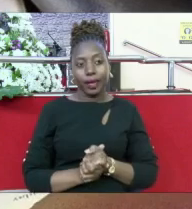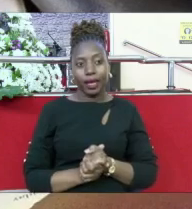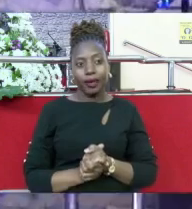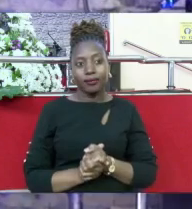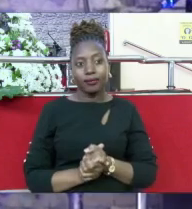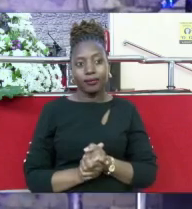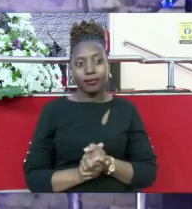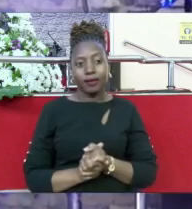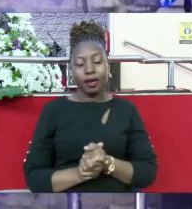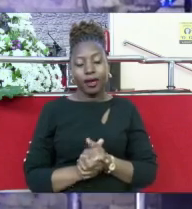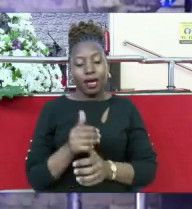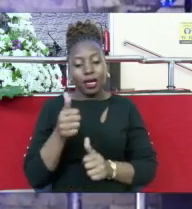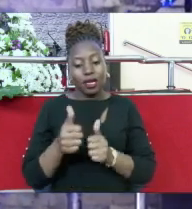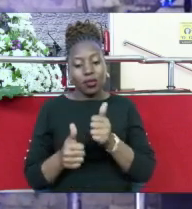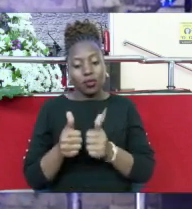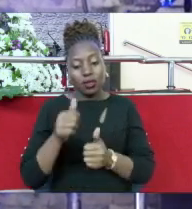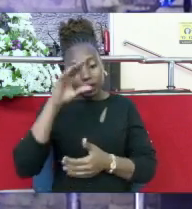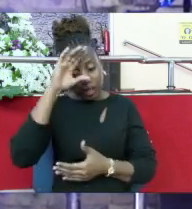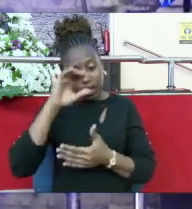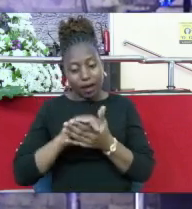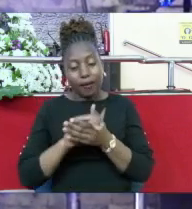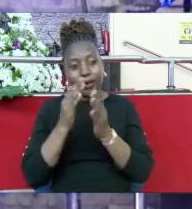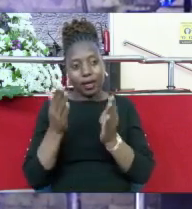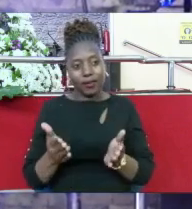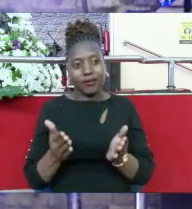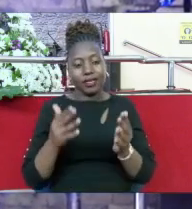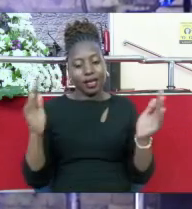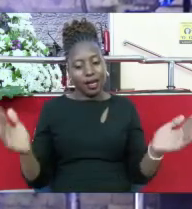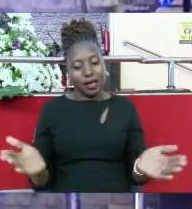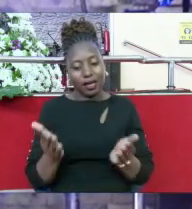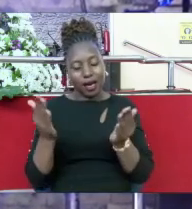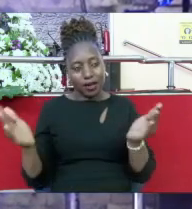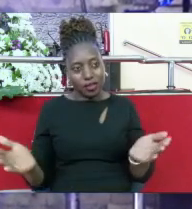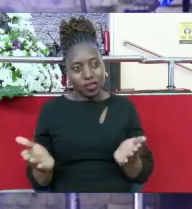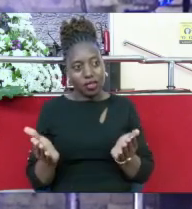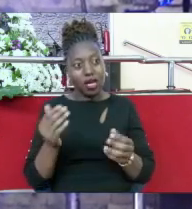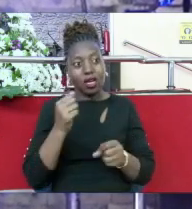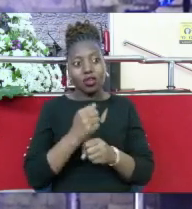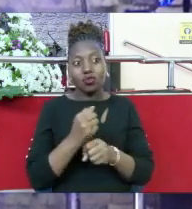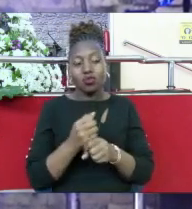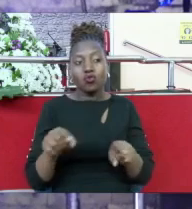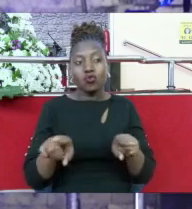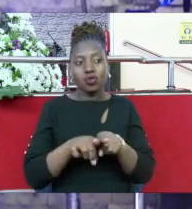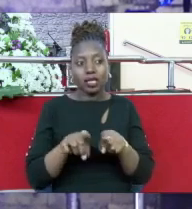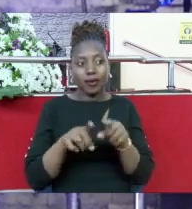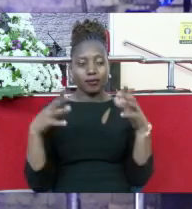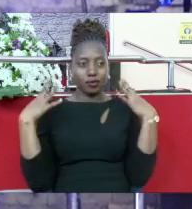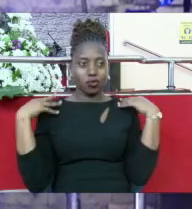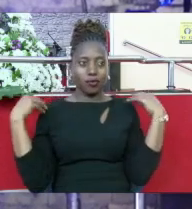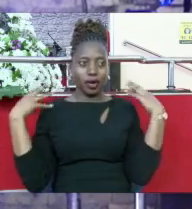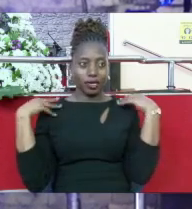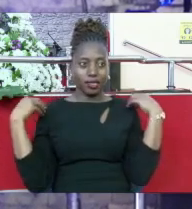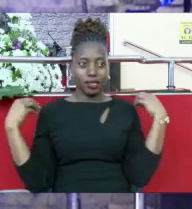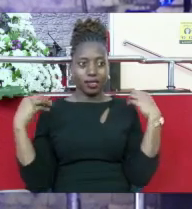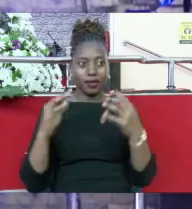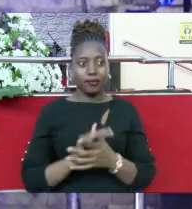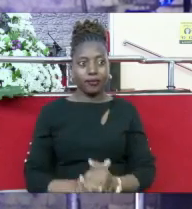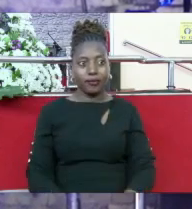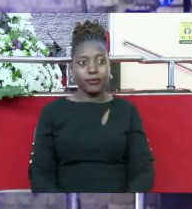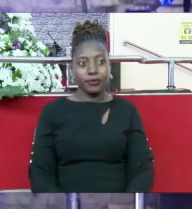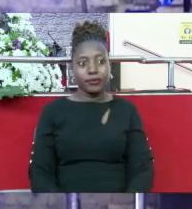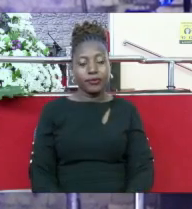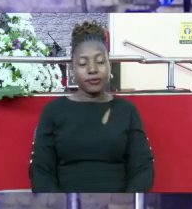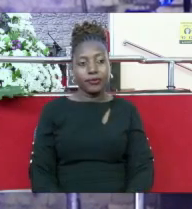that believers are encouraged to do, to practice. Ambazo Wakristo wanahimizwa wakaweza